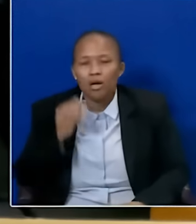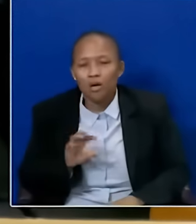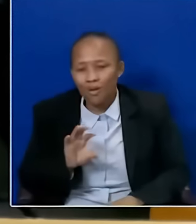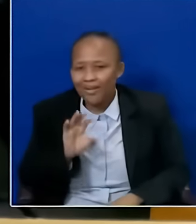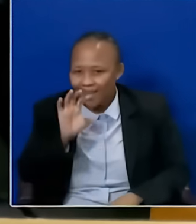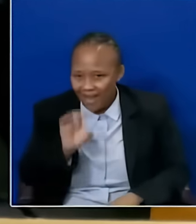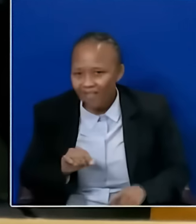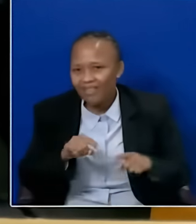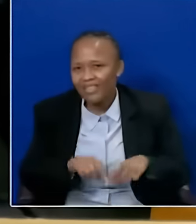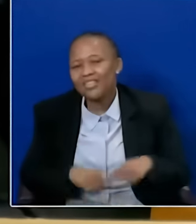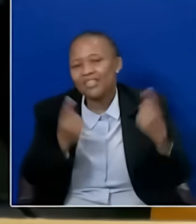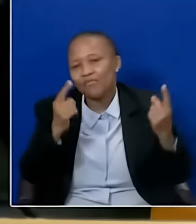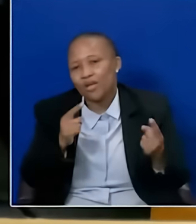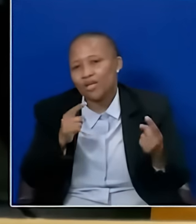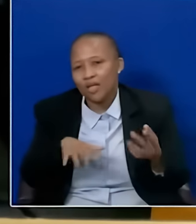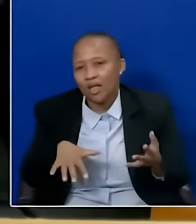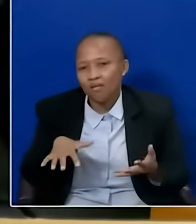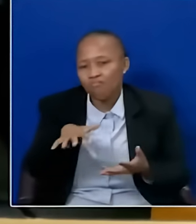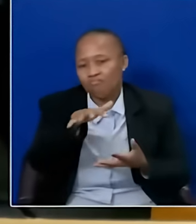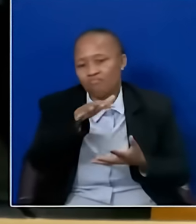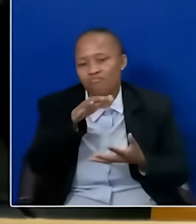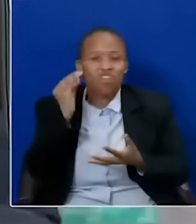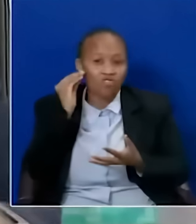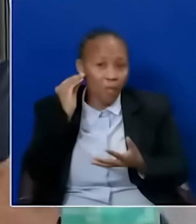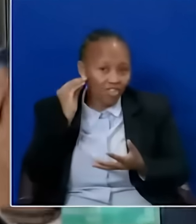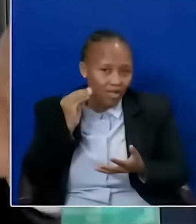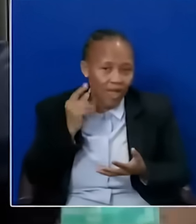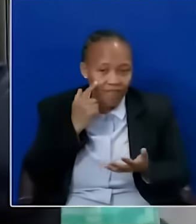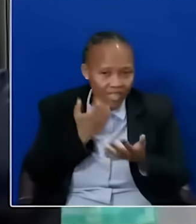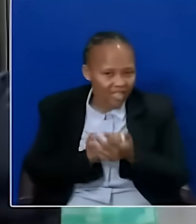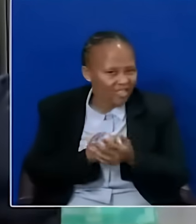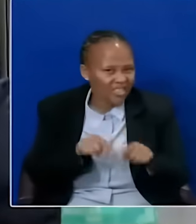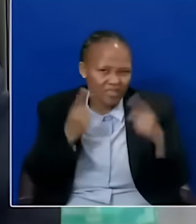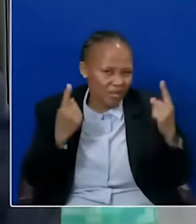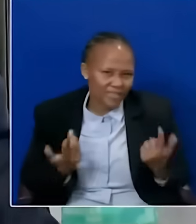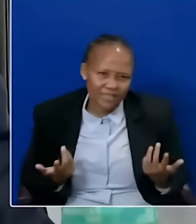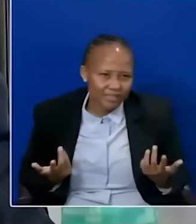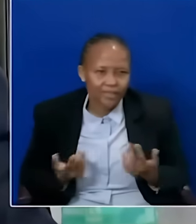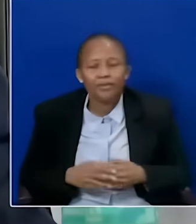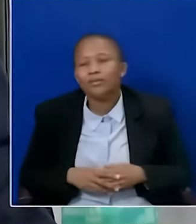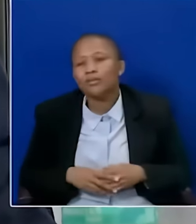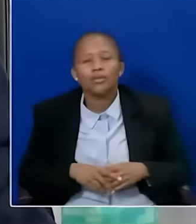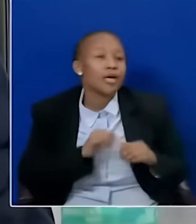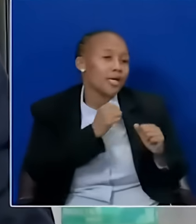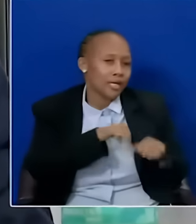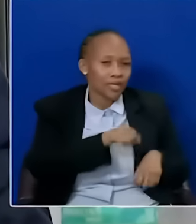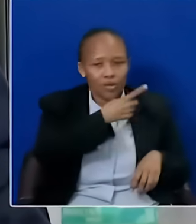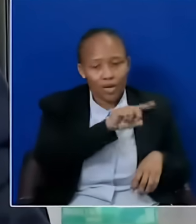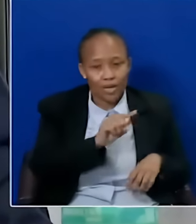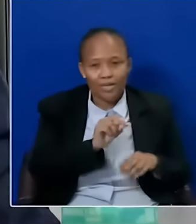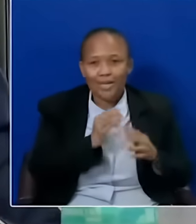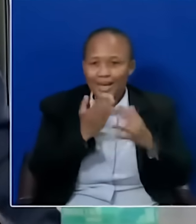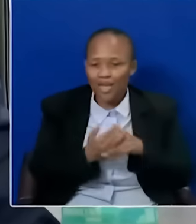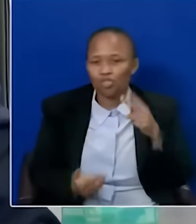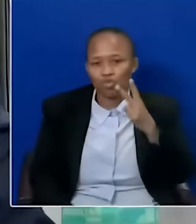evidence bags. That is correct, Commissioner, because these were two cases. Yes. He had the Bramley case and the Vereeniging